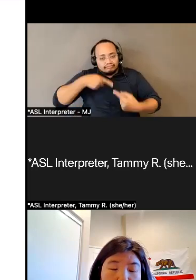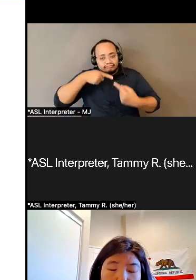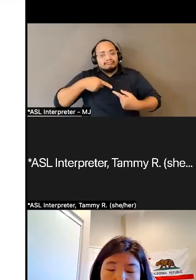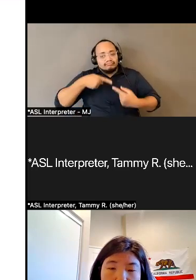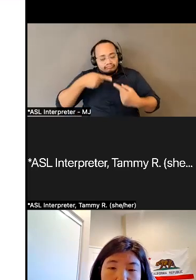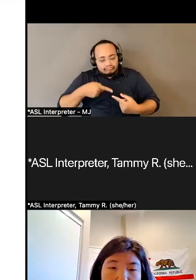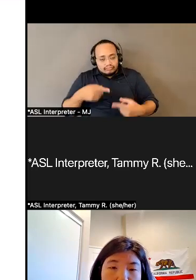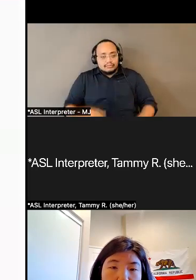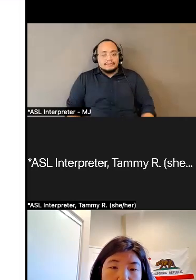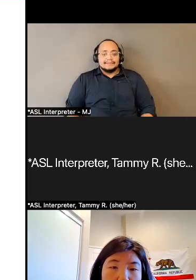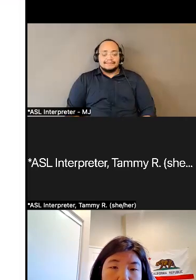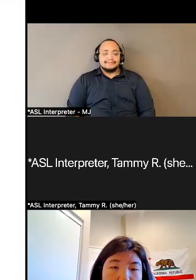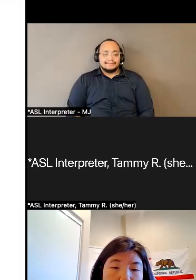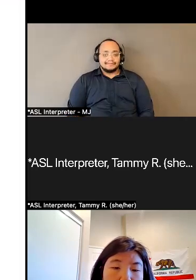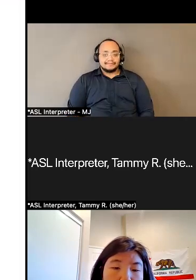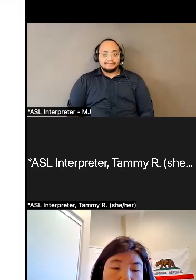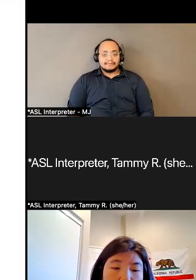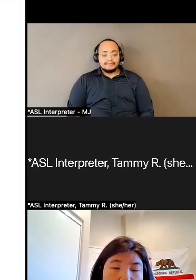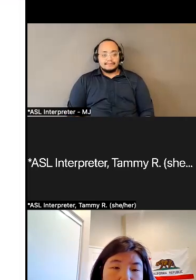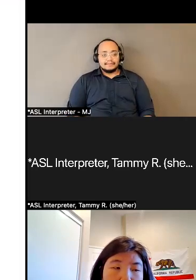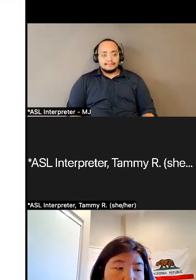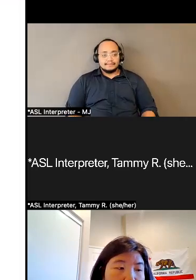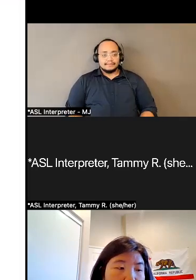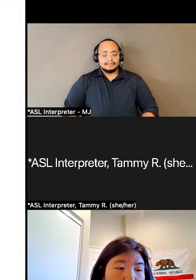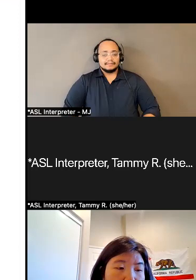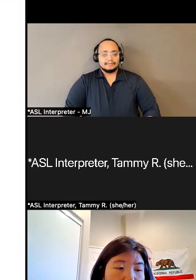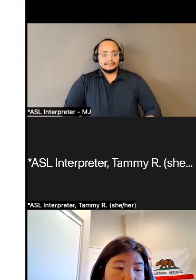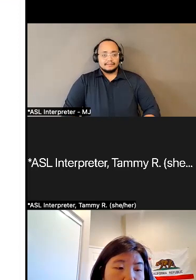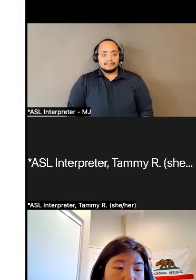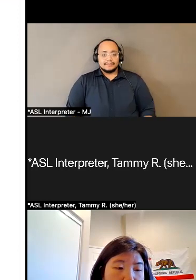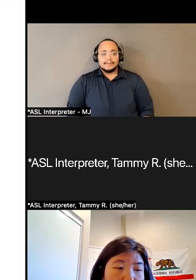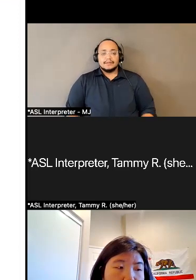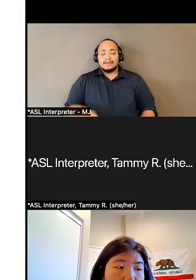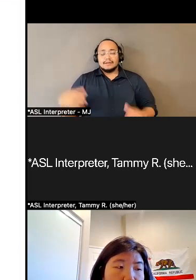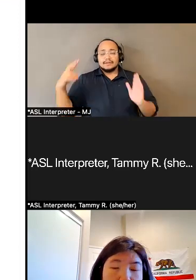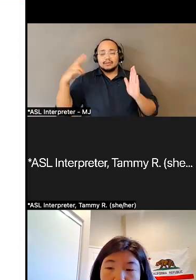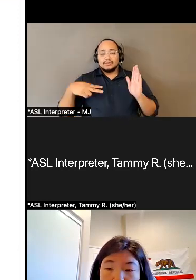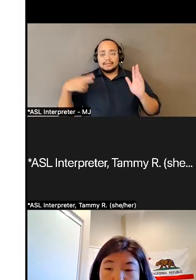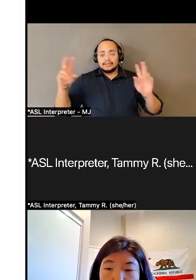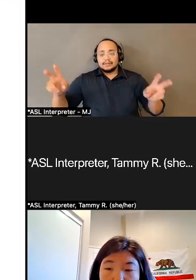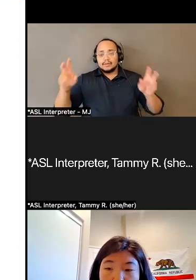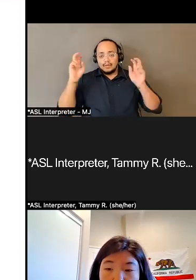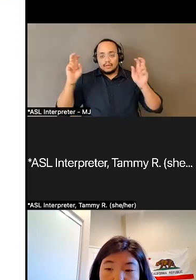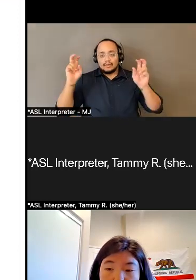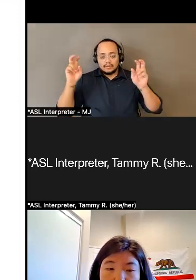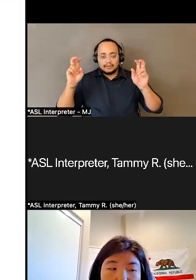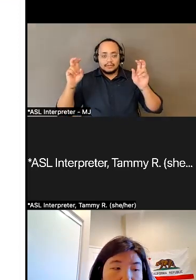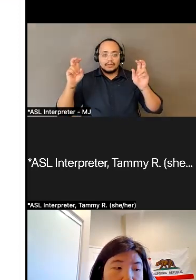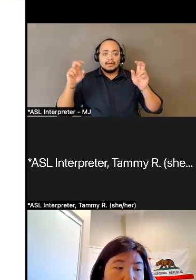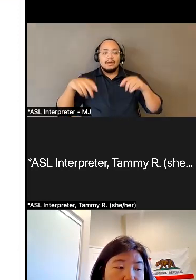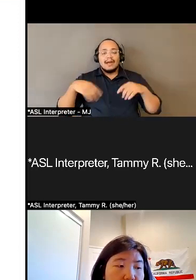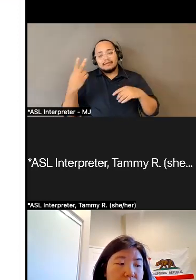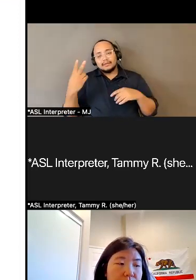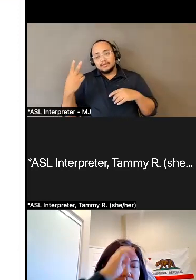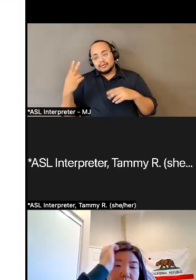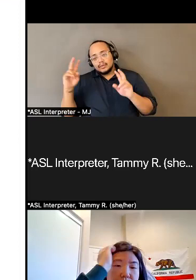were. Next slide. Okay, I am going to read actually just one of these quotes. There's two, but just